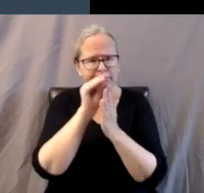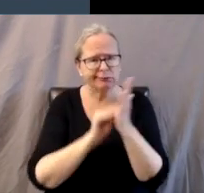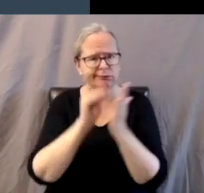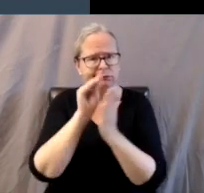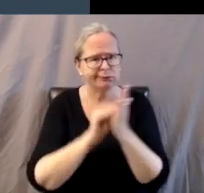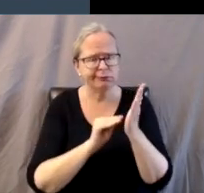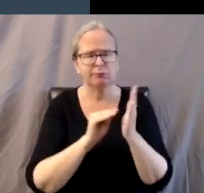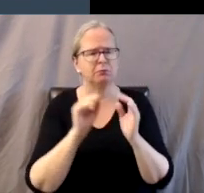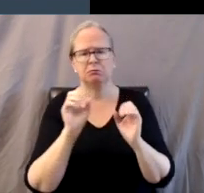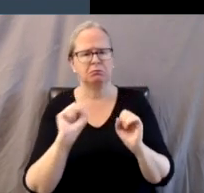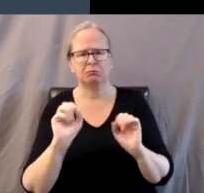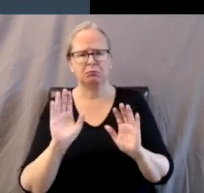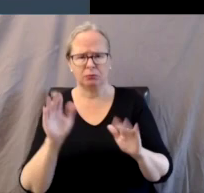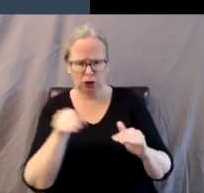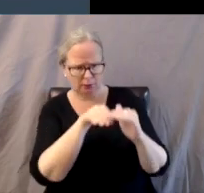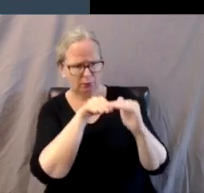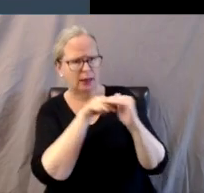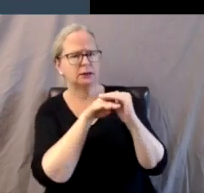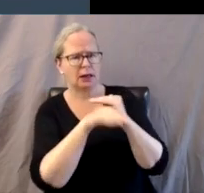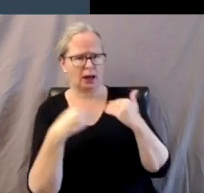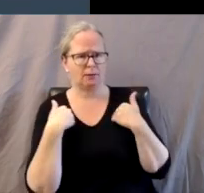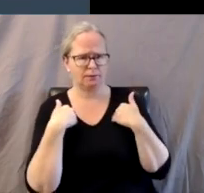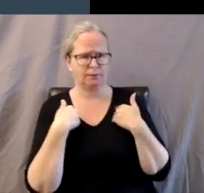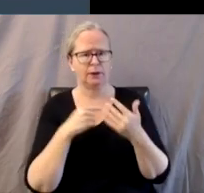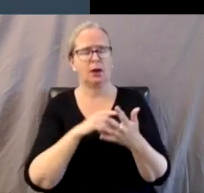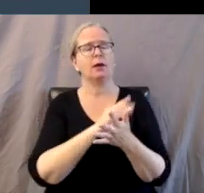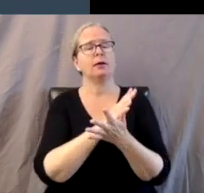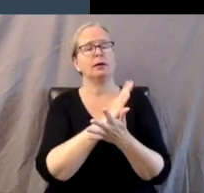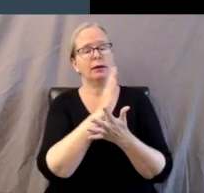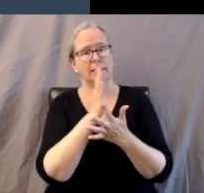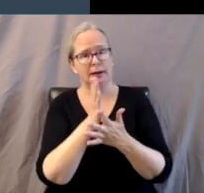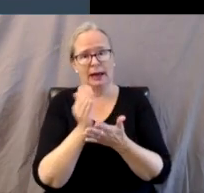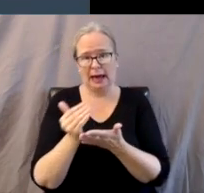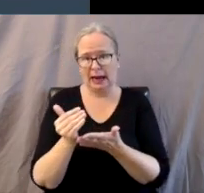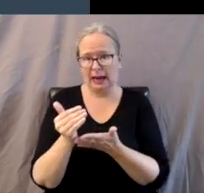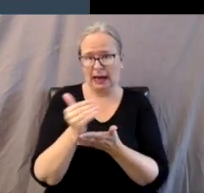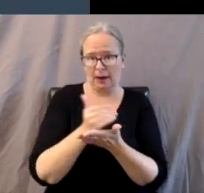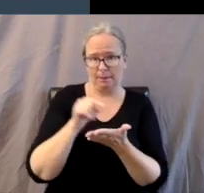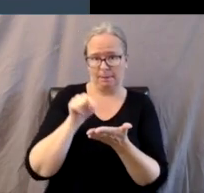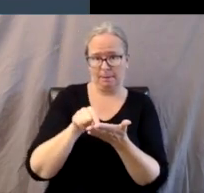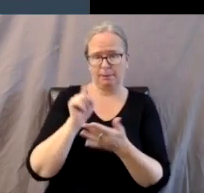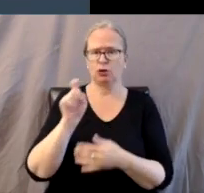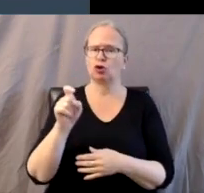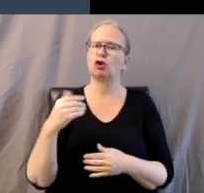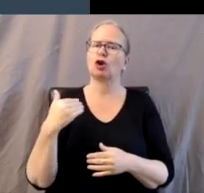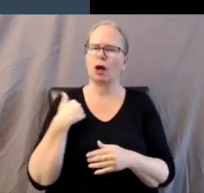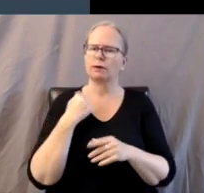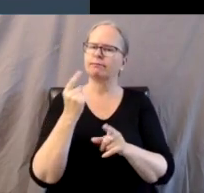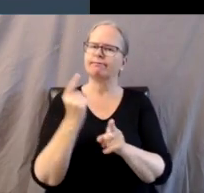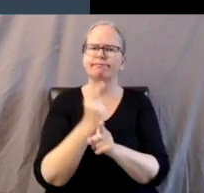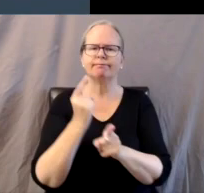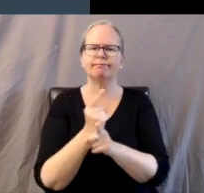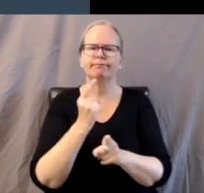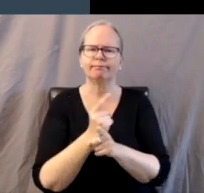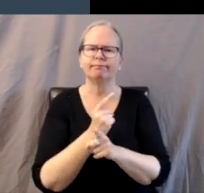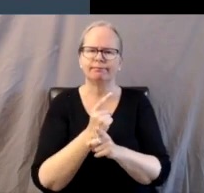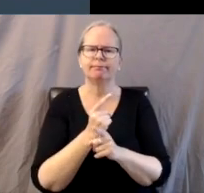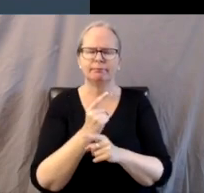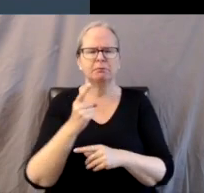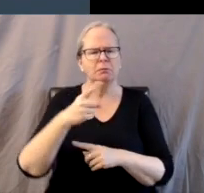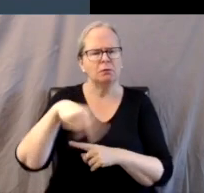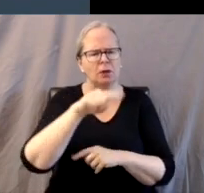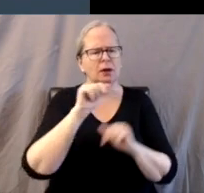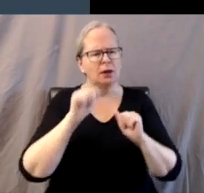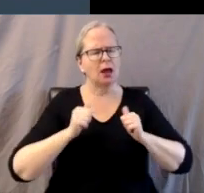should be adequate, and it's at a set level that provides a decent lifestyle that enables a full